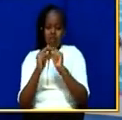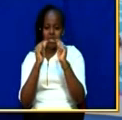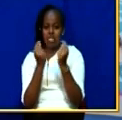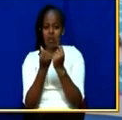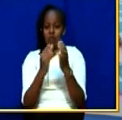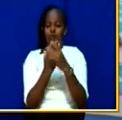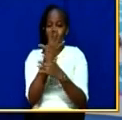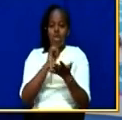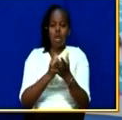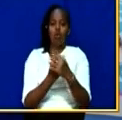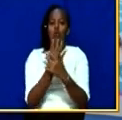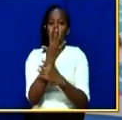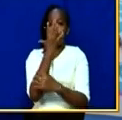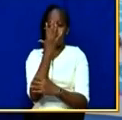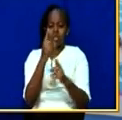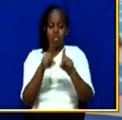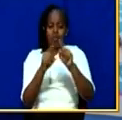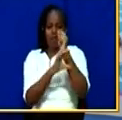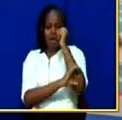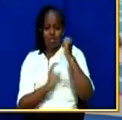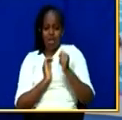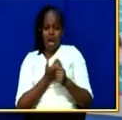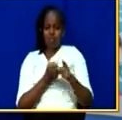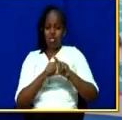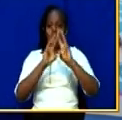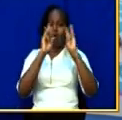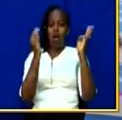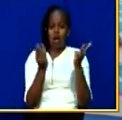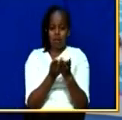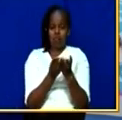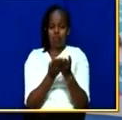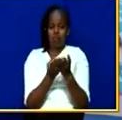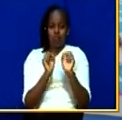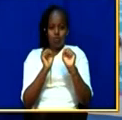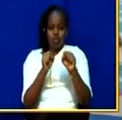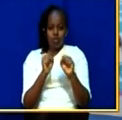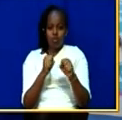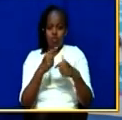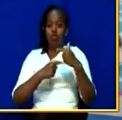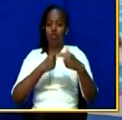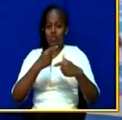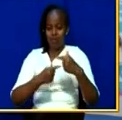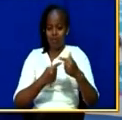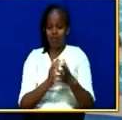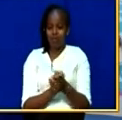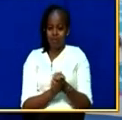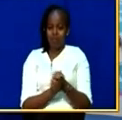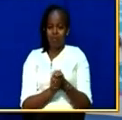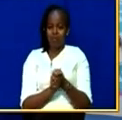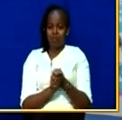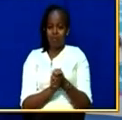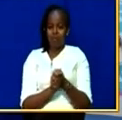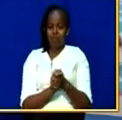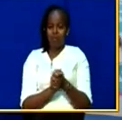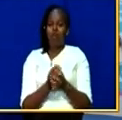we grow Yes. in our country and all over the world. Yeah. I think we can hit Yes. the road running. Let's go. Let's begin. What is a